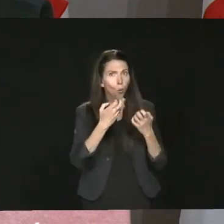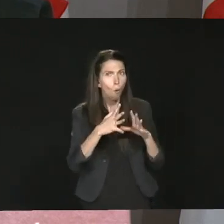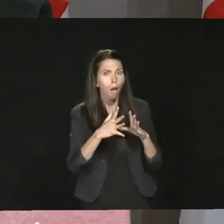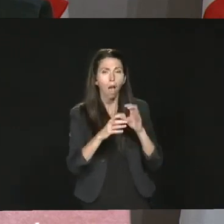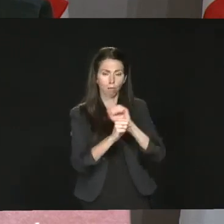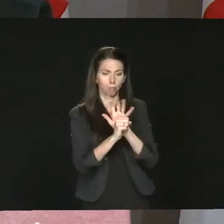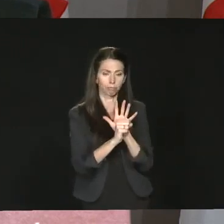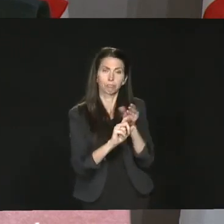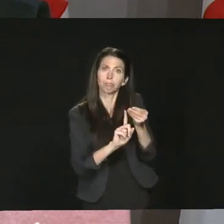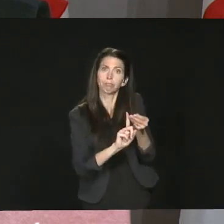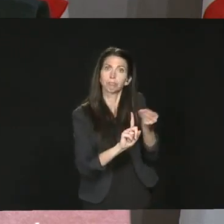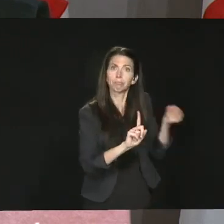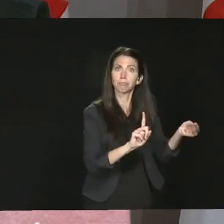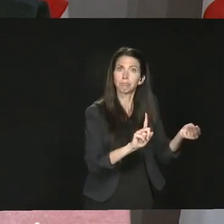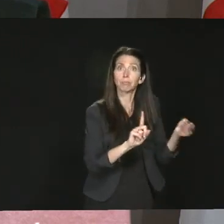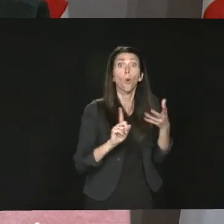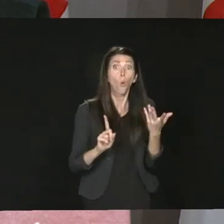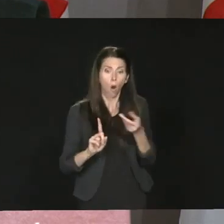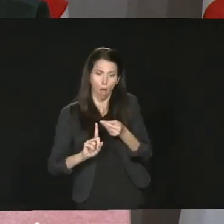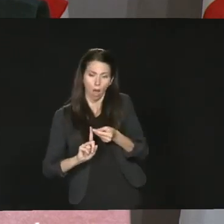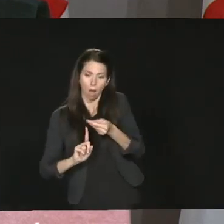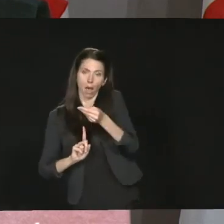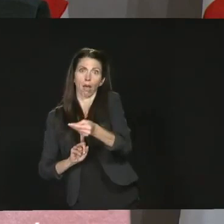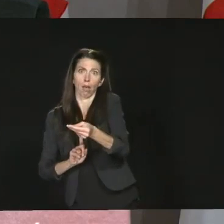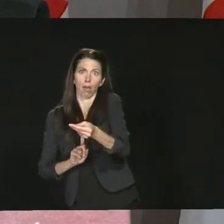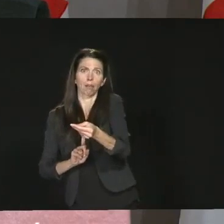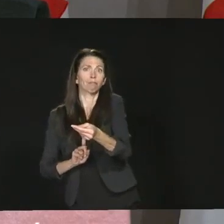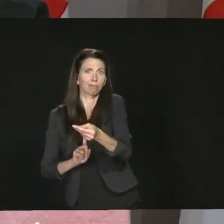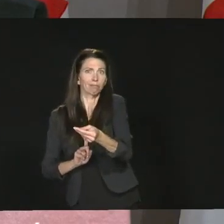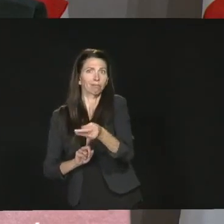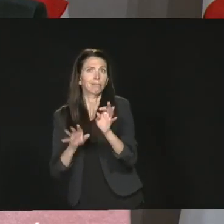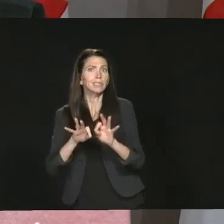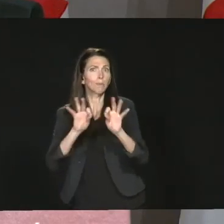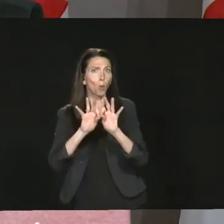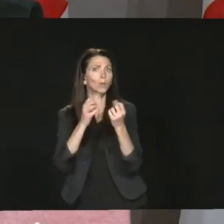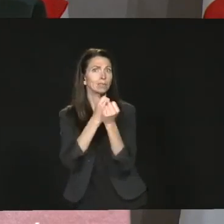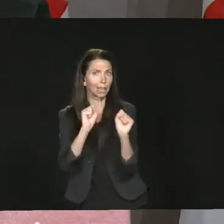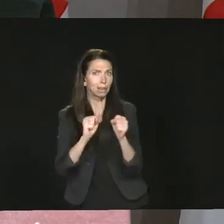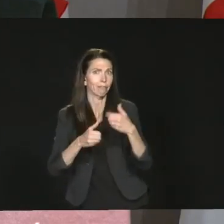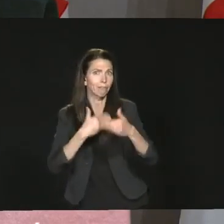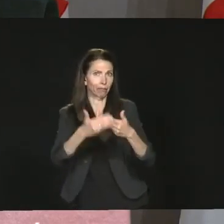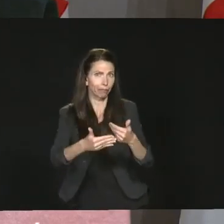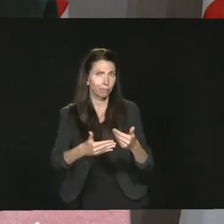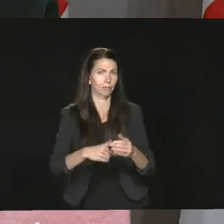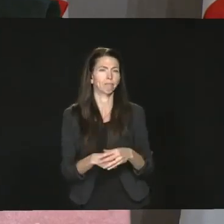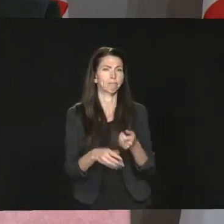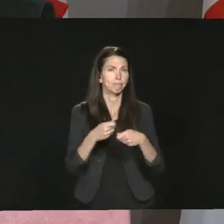the workers, and the communities in which these offenders are released.